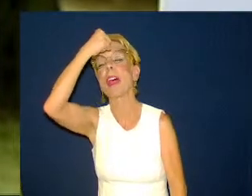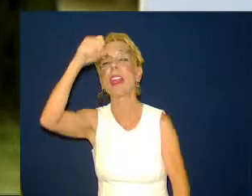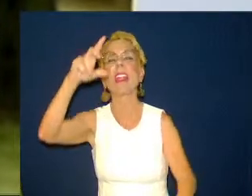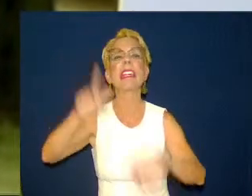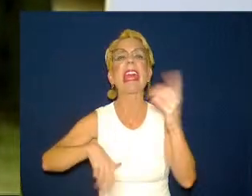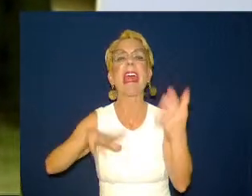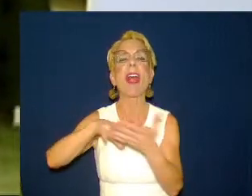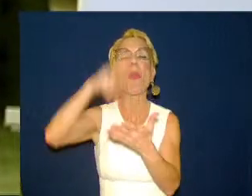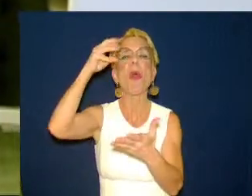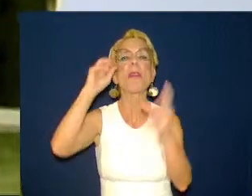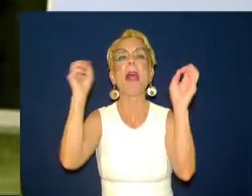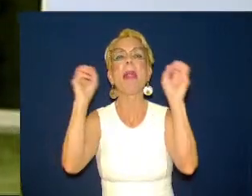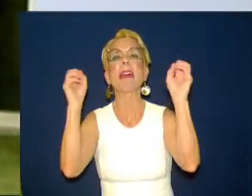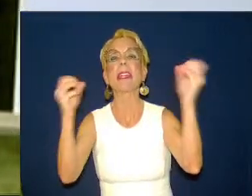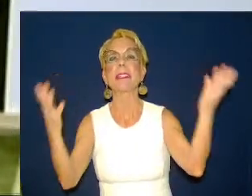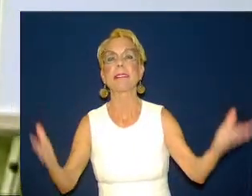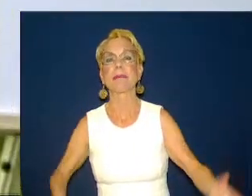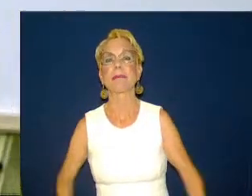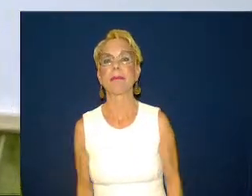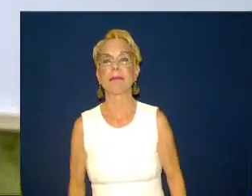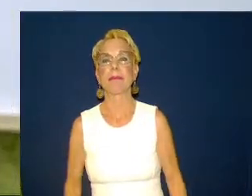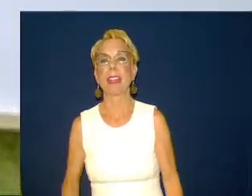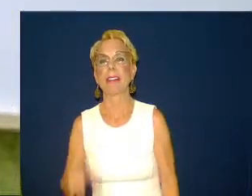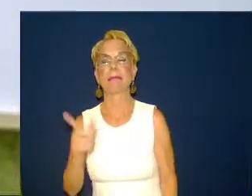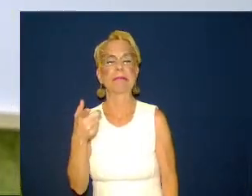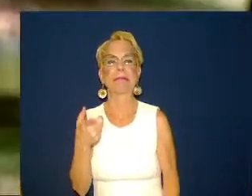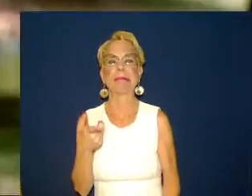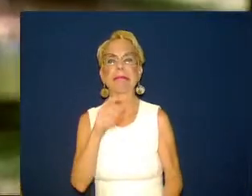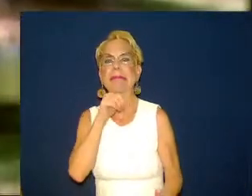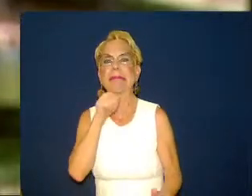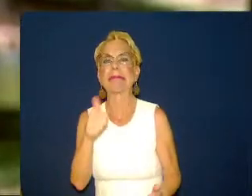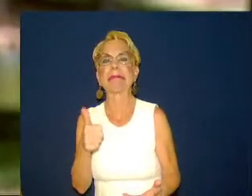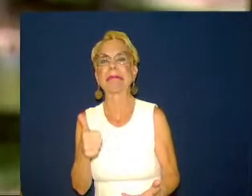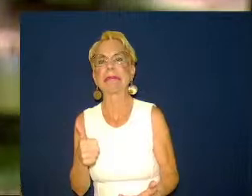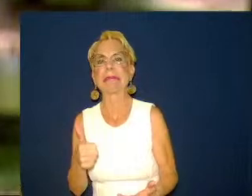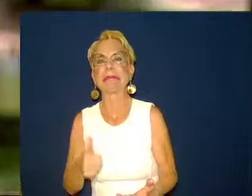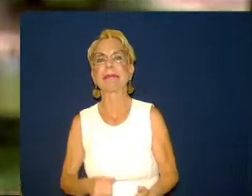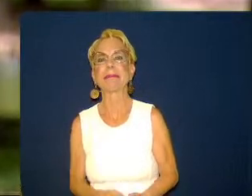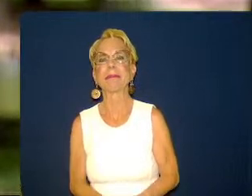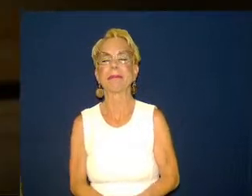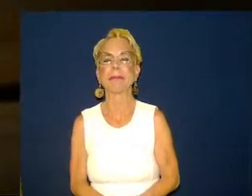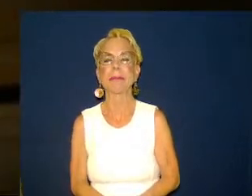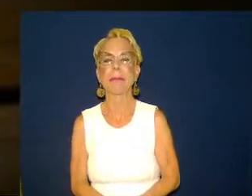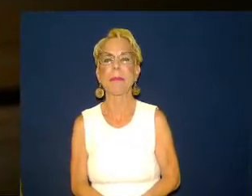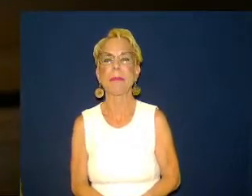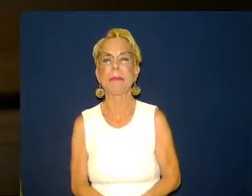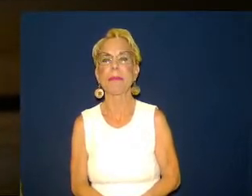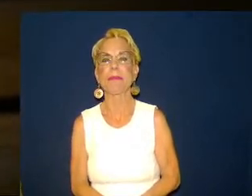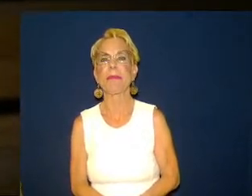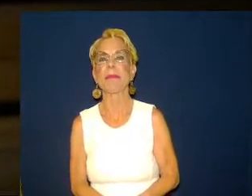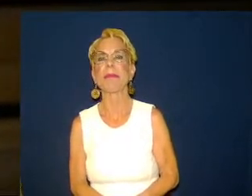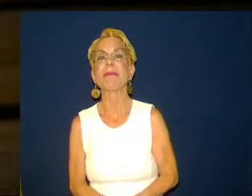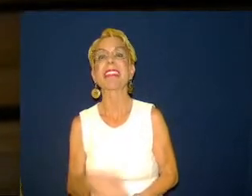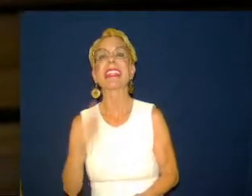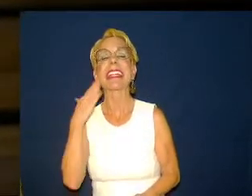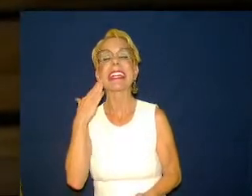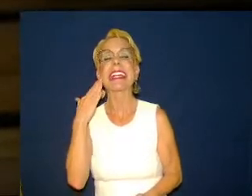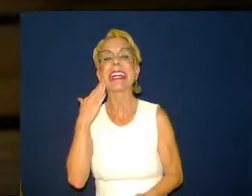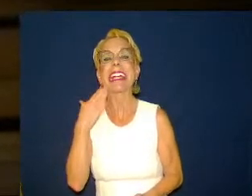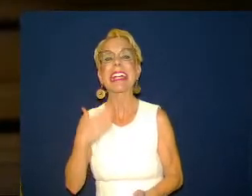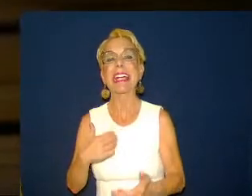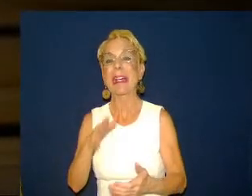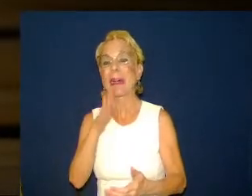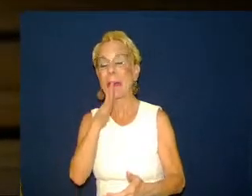Fired from a newspaper because he lacked imagination and had no original ideas. His fiance died, he failed in